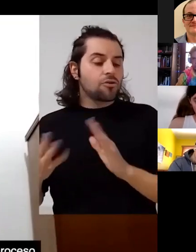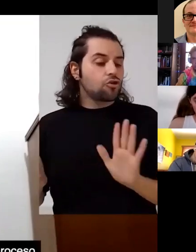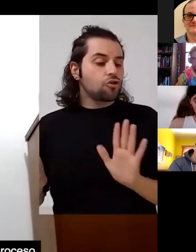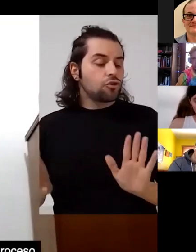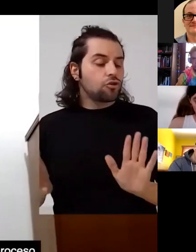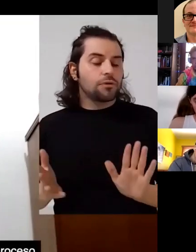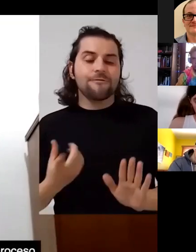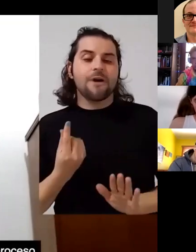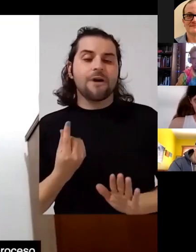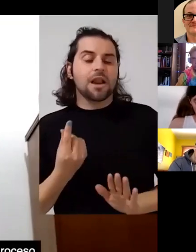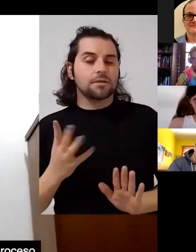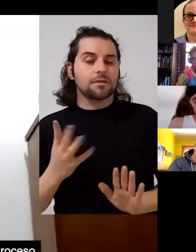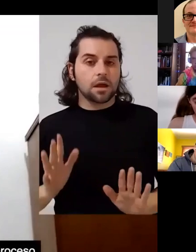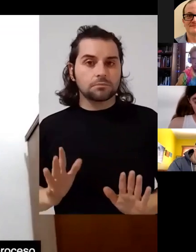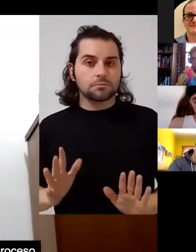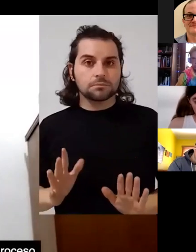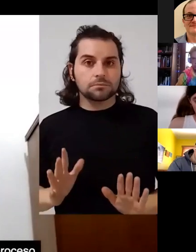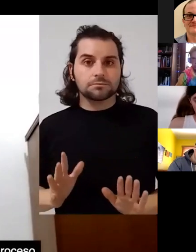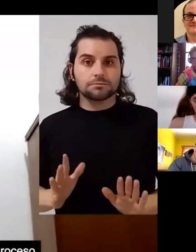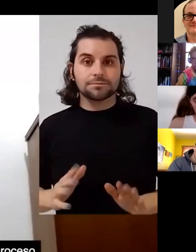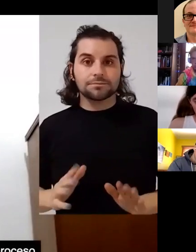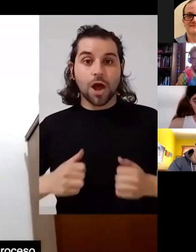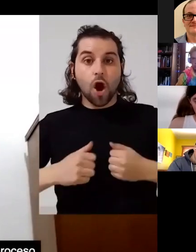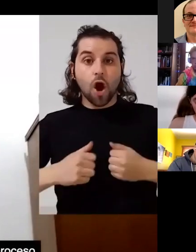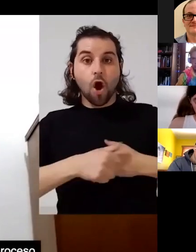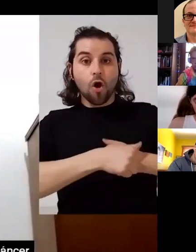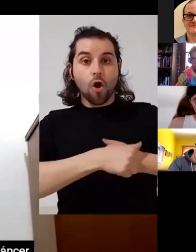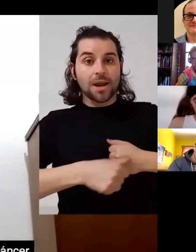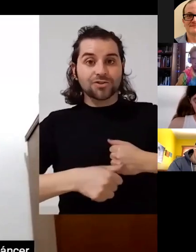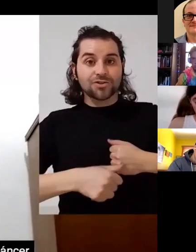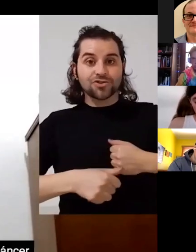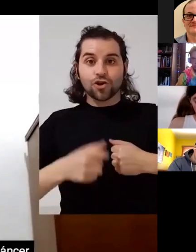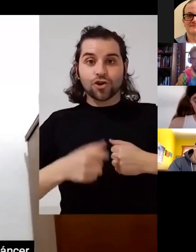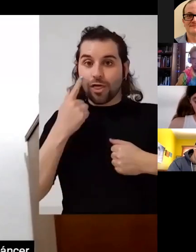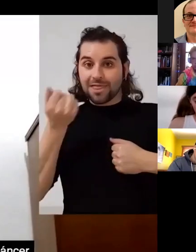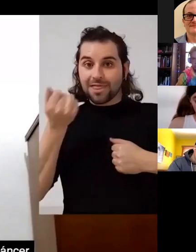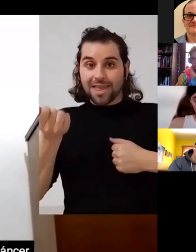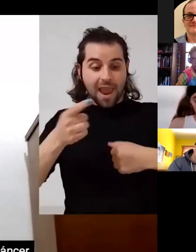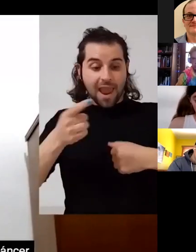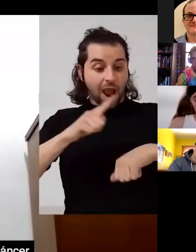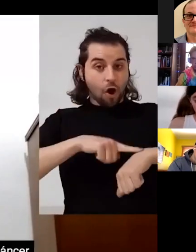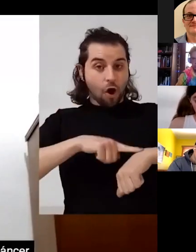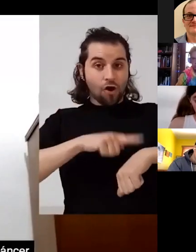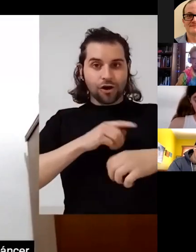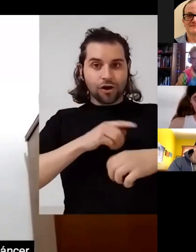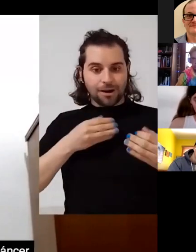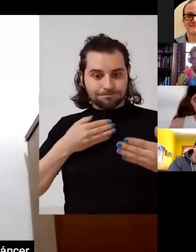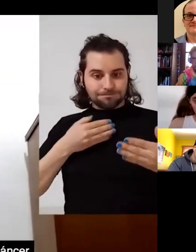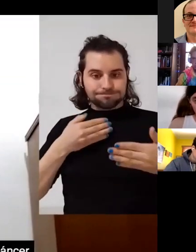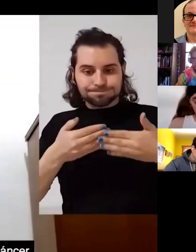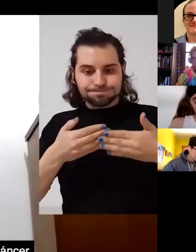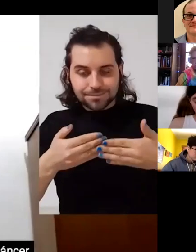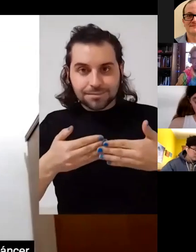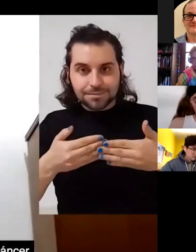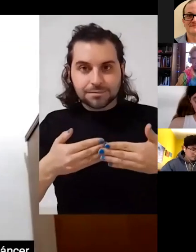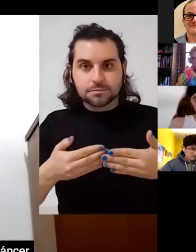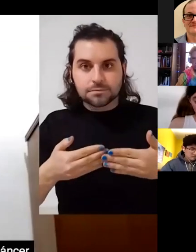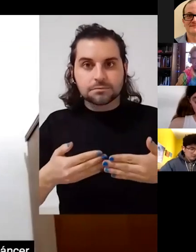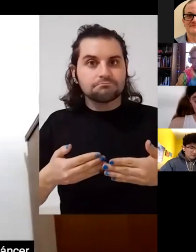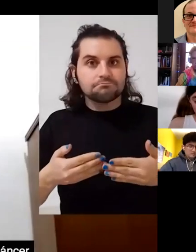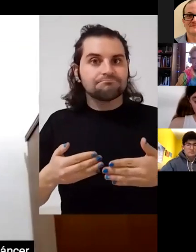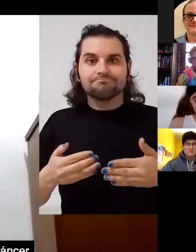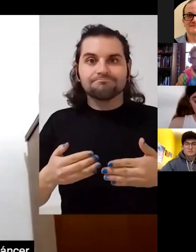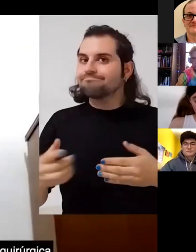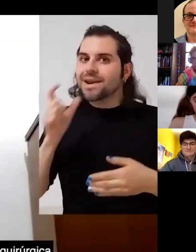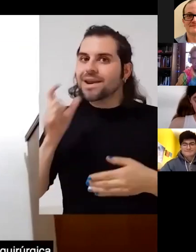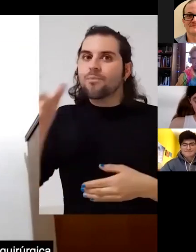being medically audited. On the day of the surgery, it was still in process. In the midst of all